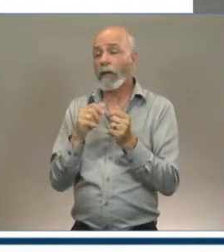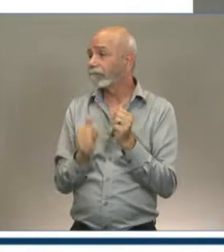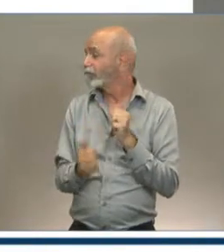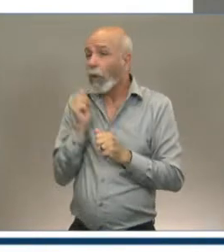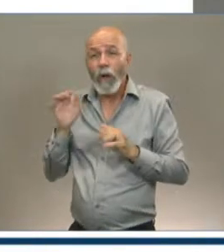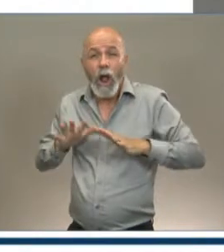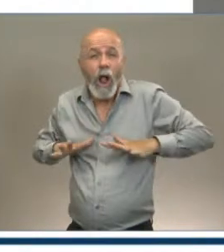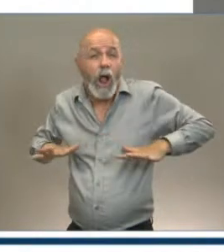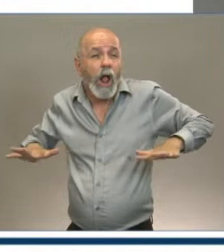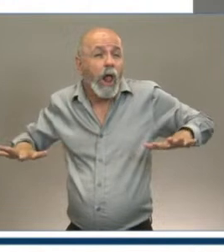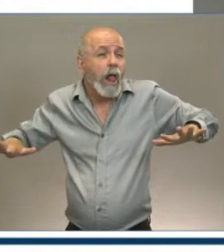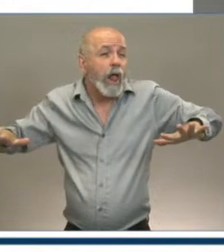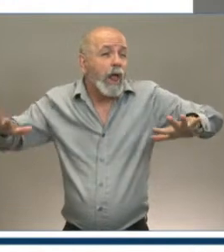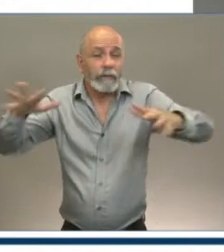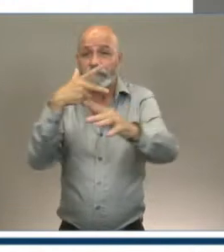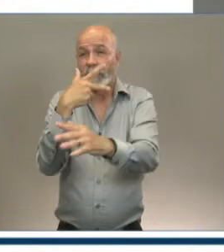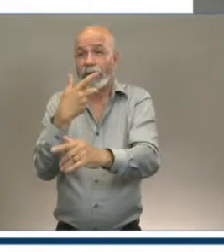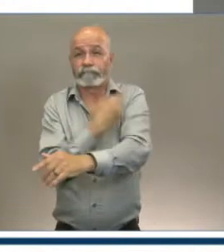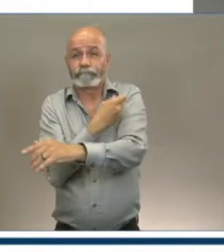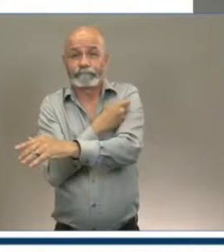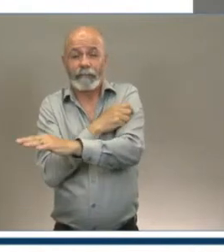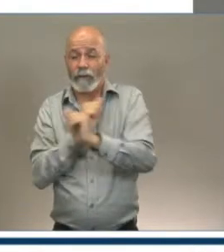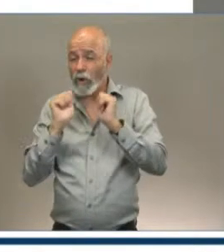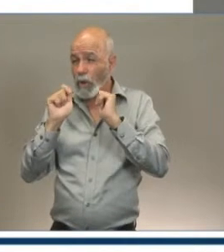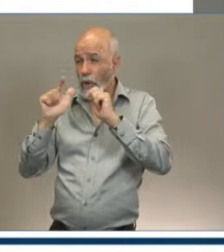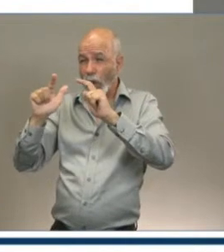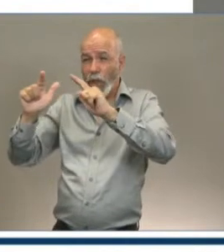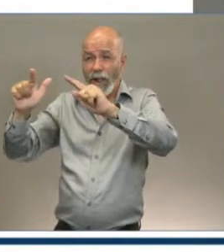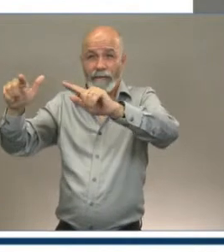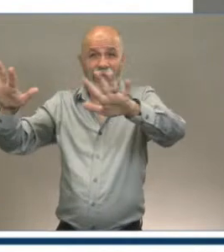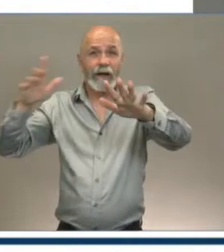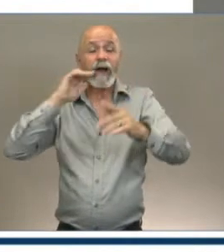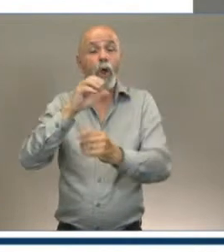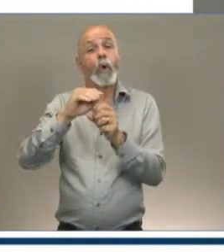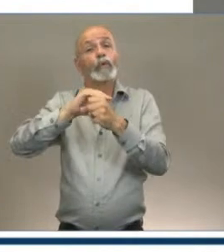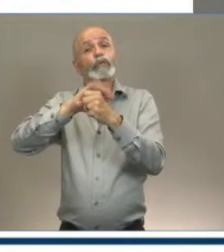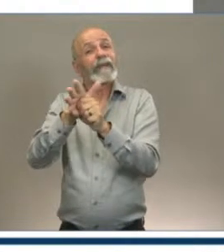population immunized and we have the virus under much better control.